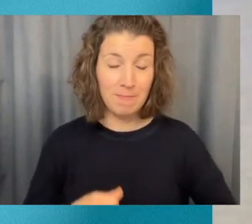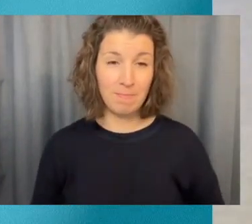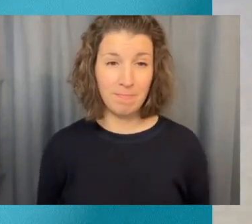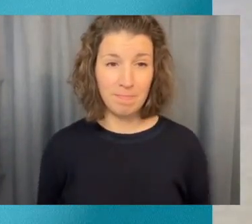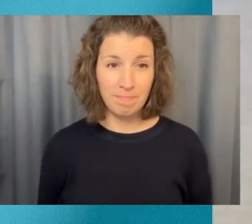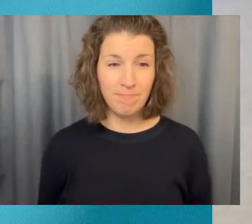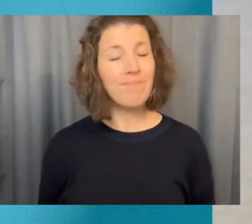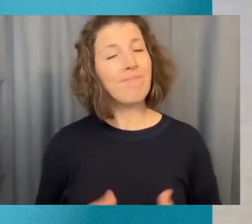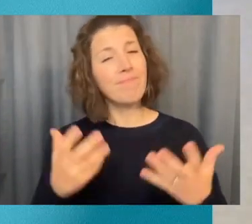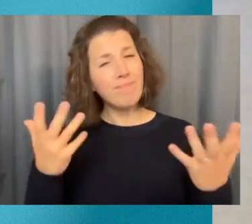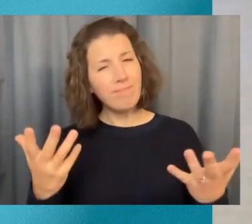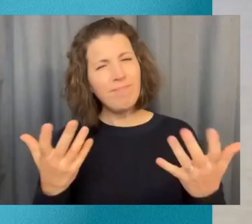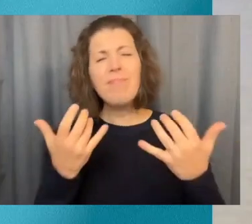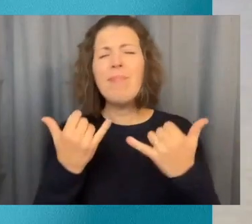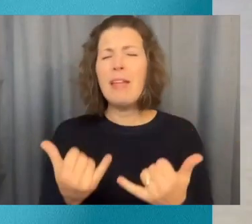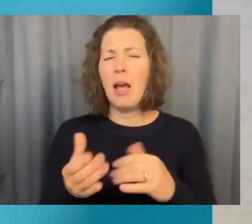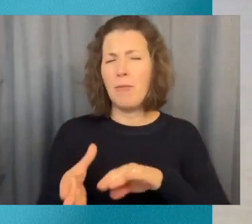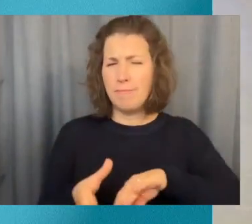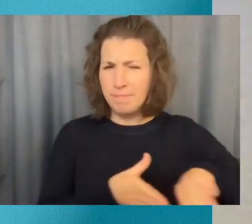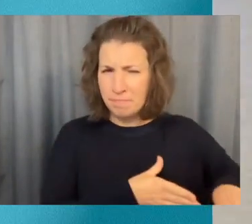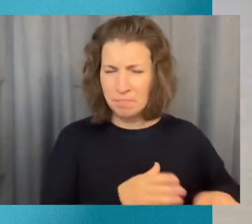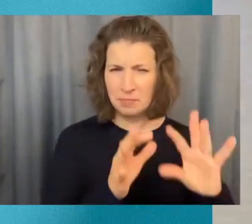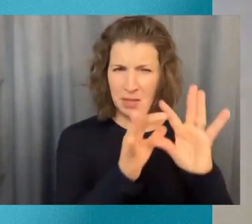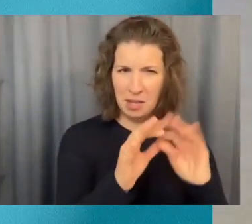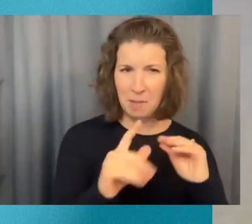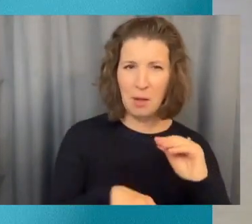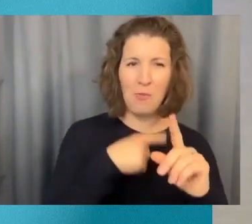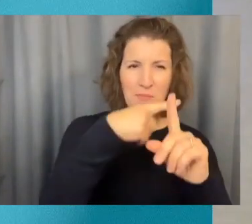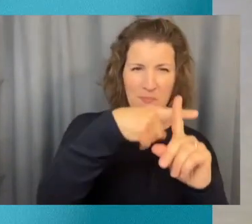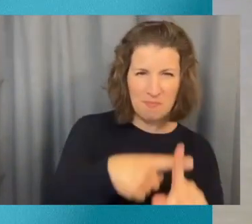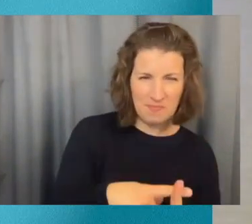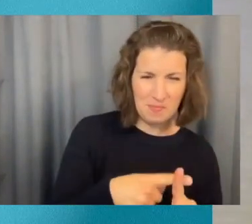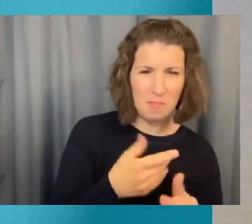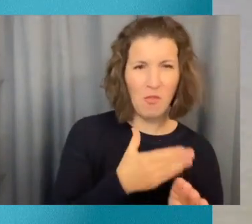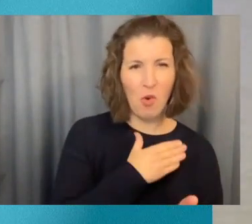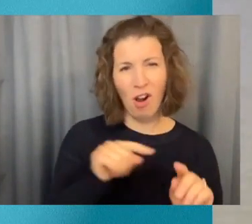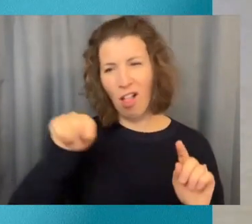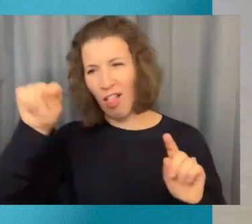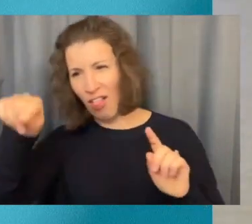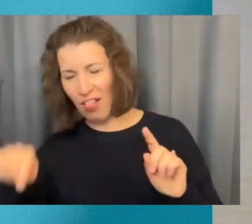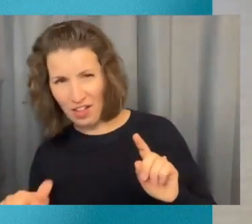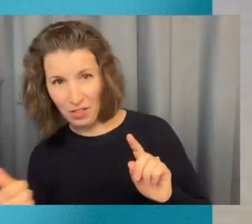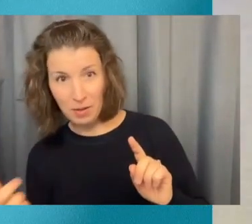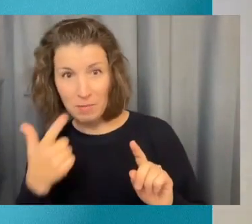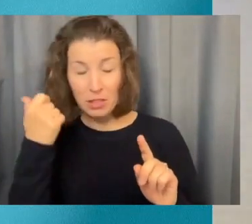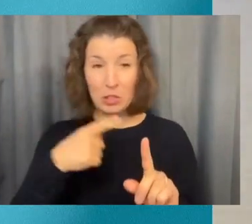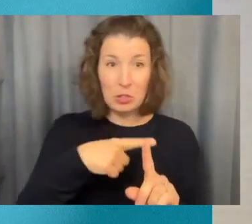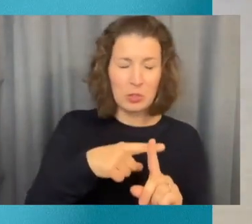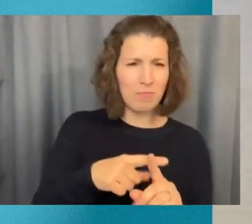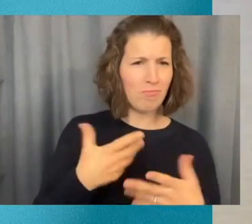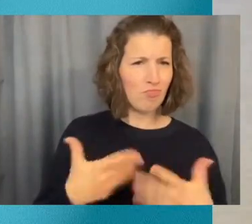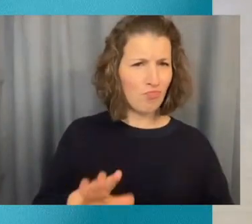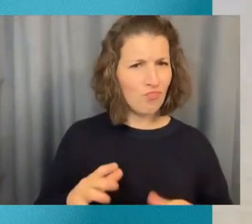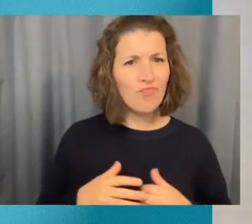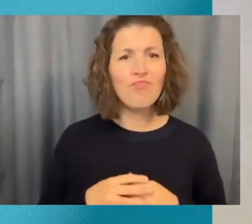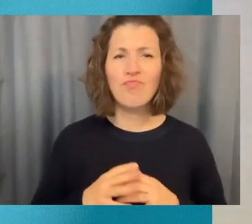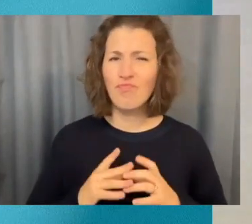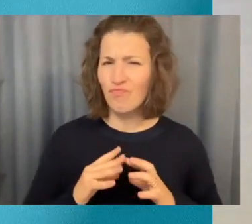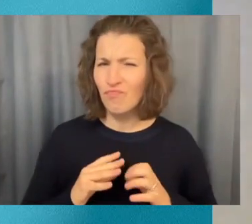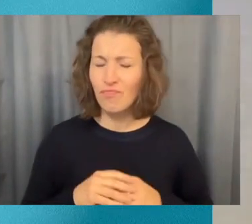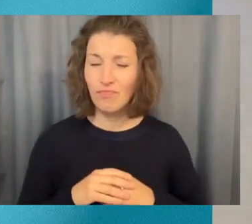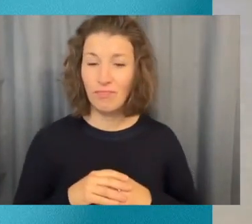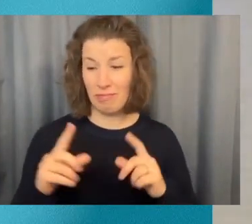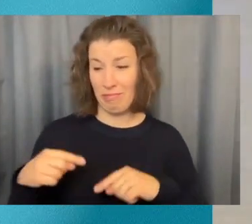Now, let me talk about the good before I get into the real stuff, because the good is the following. Since 1990 to